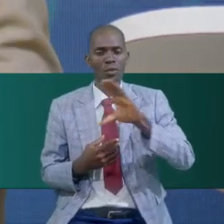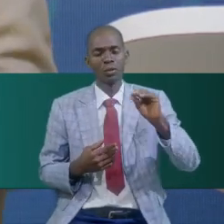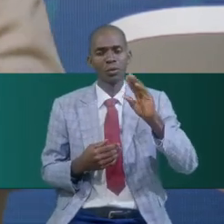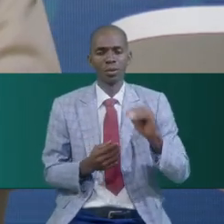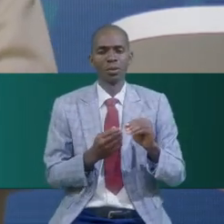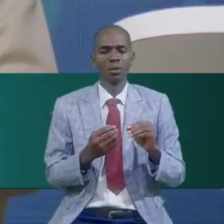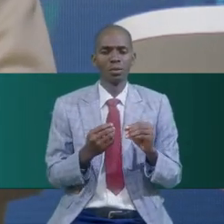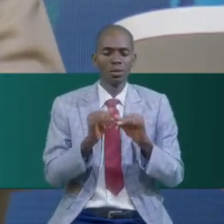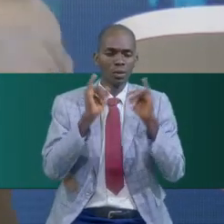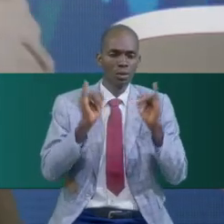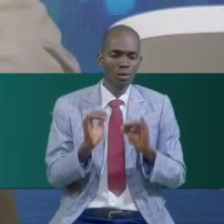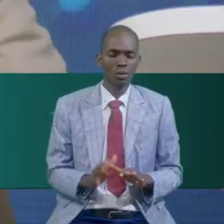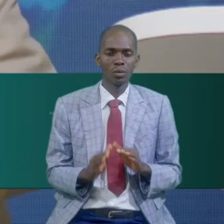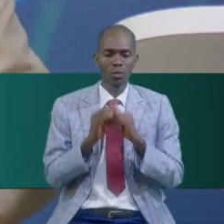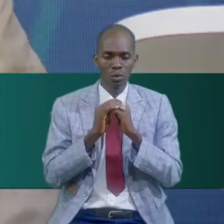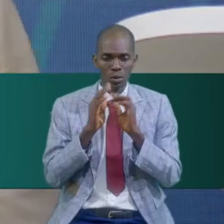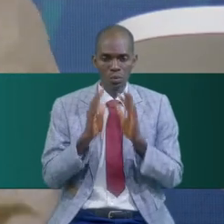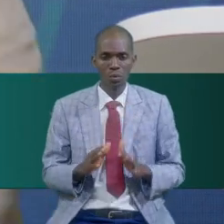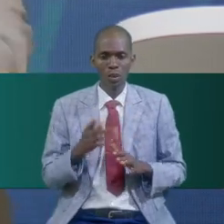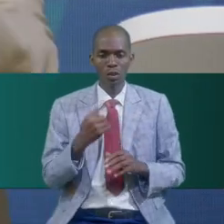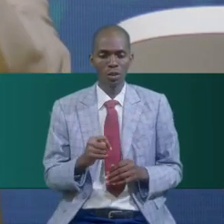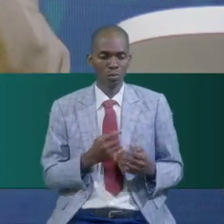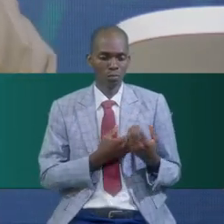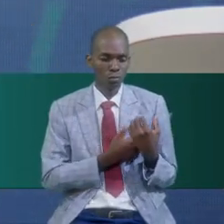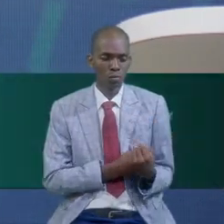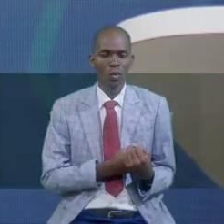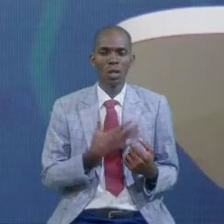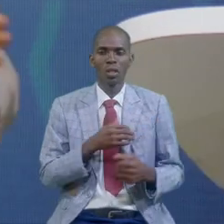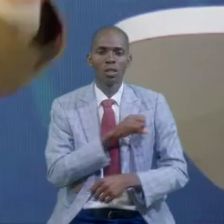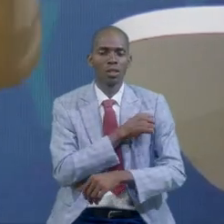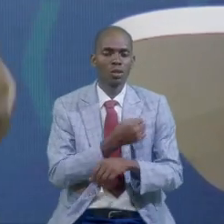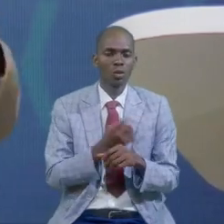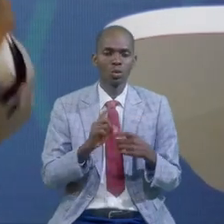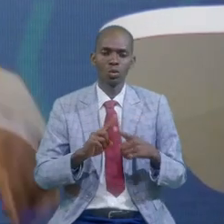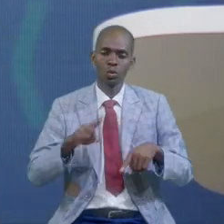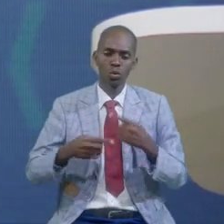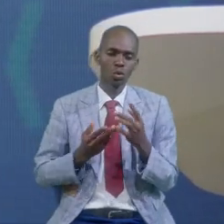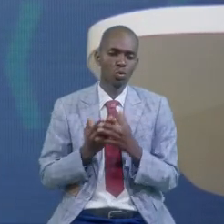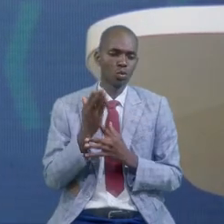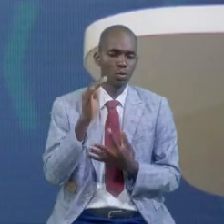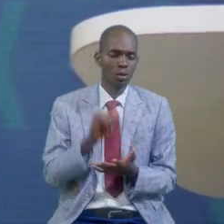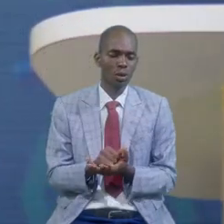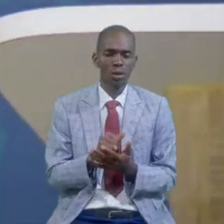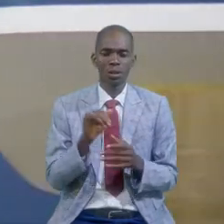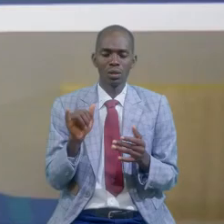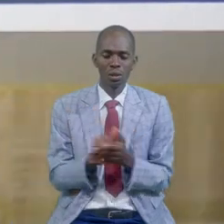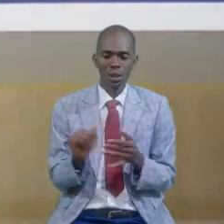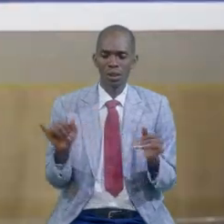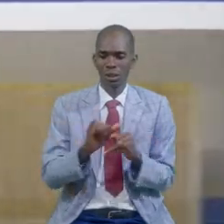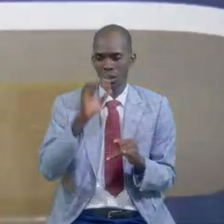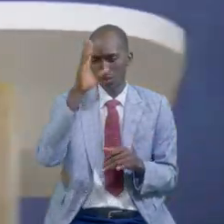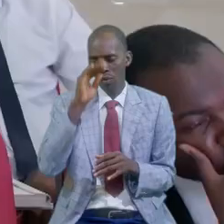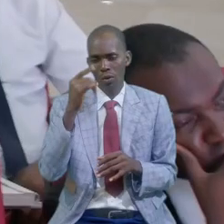the strength to go through all that. Such a man at such a moment to